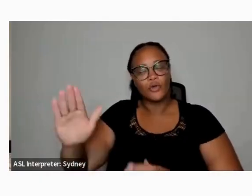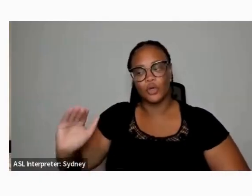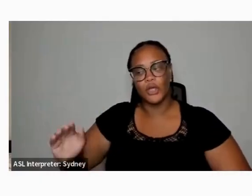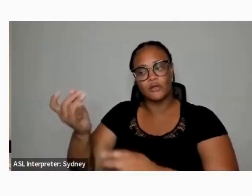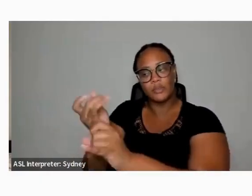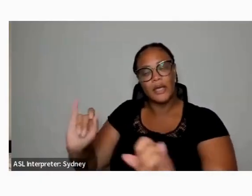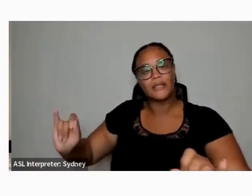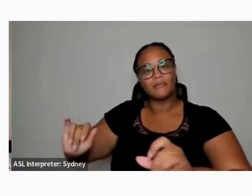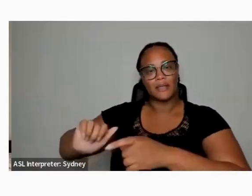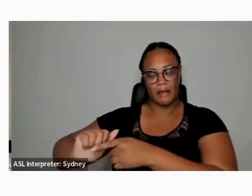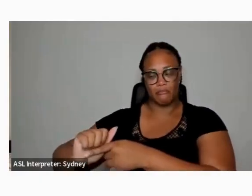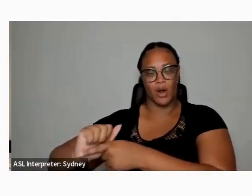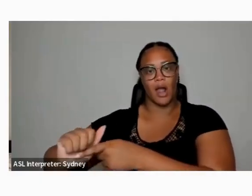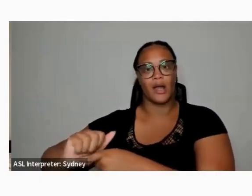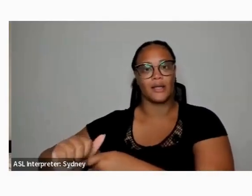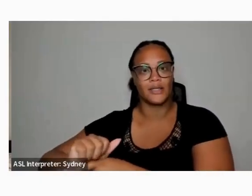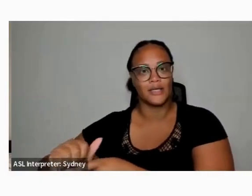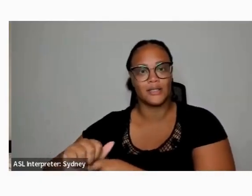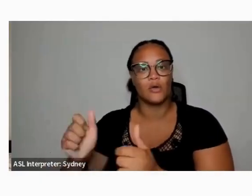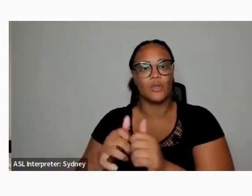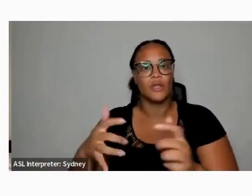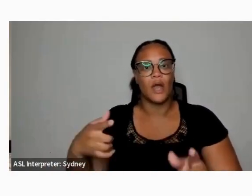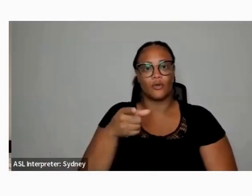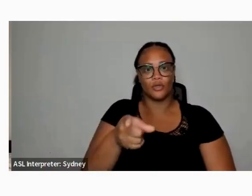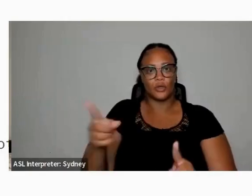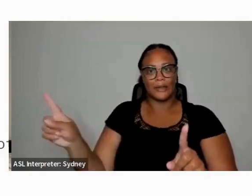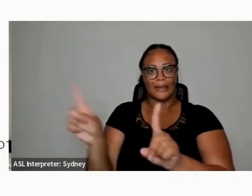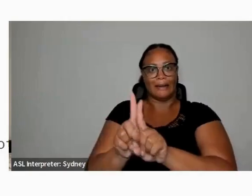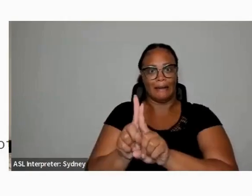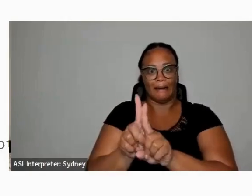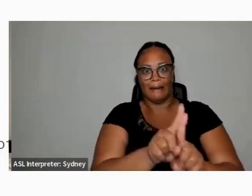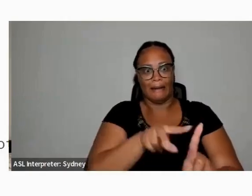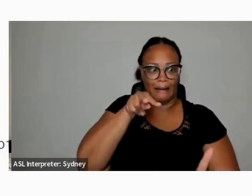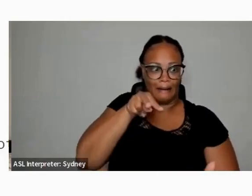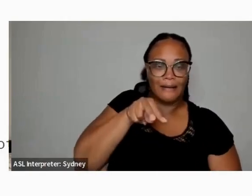you kind of being right on top of them as well.